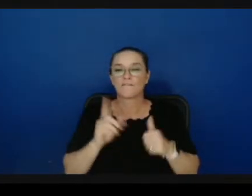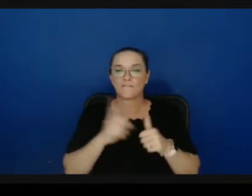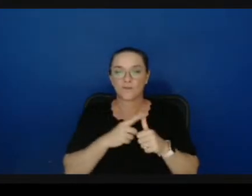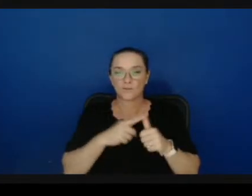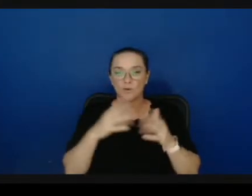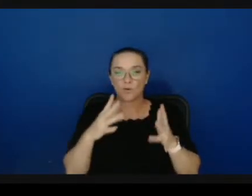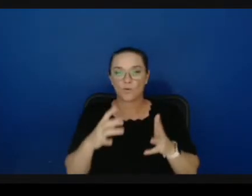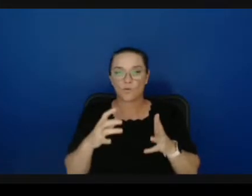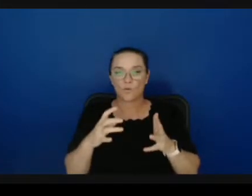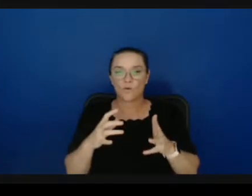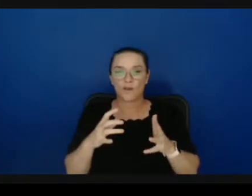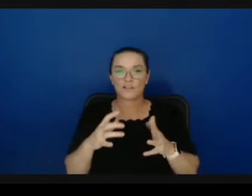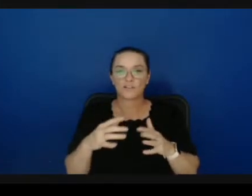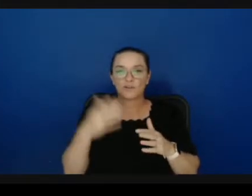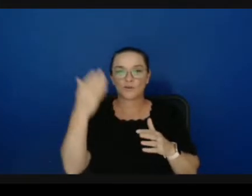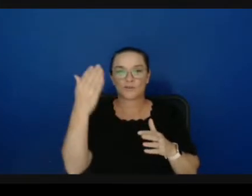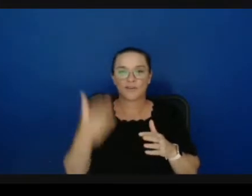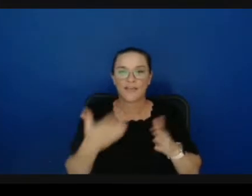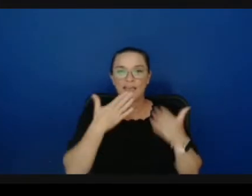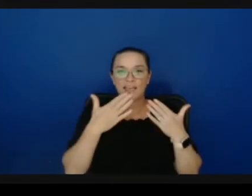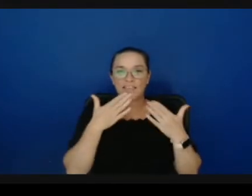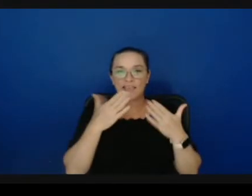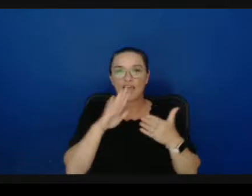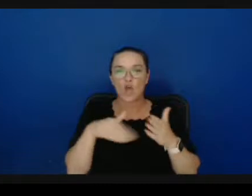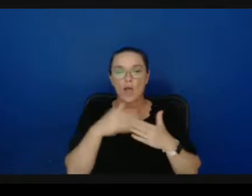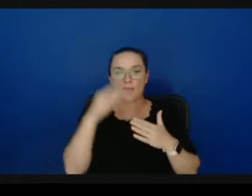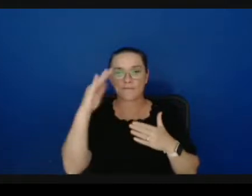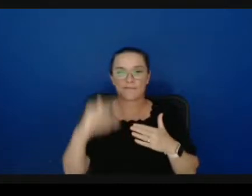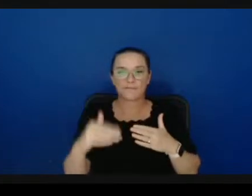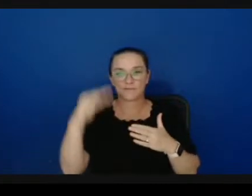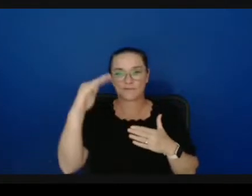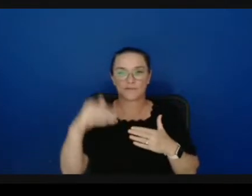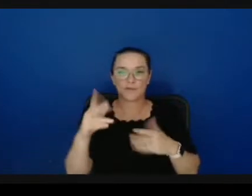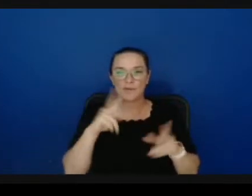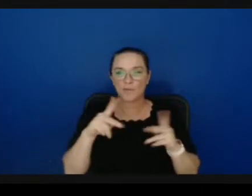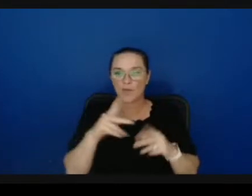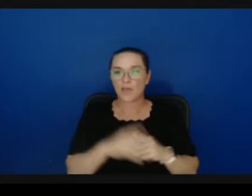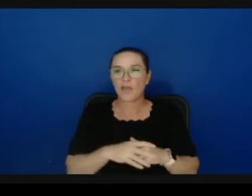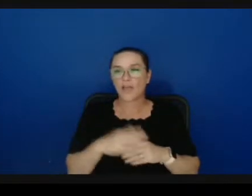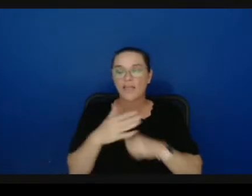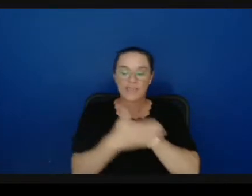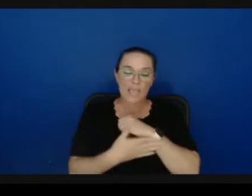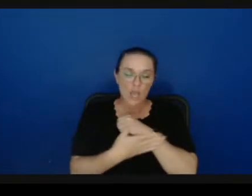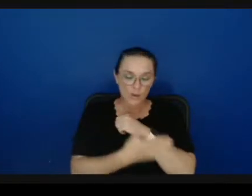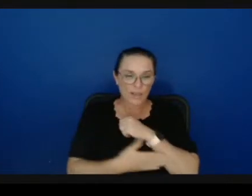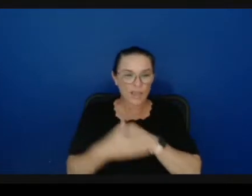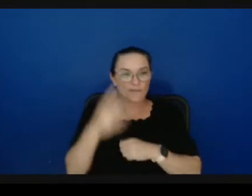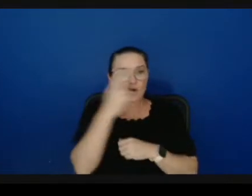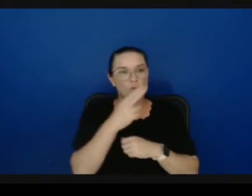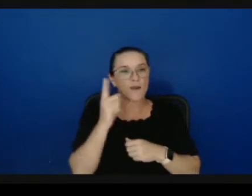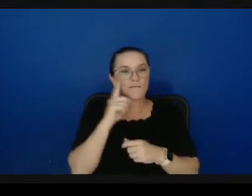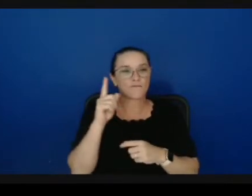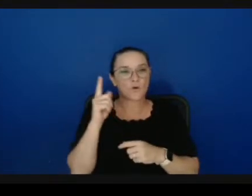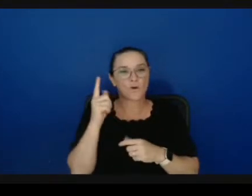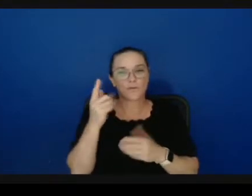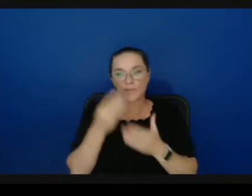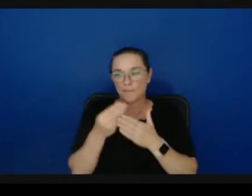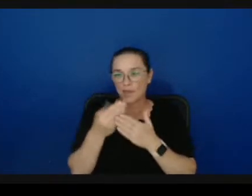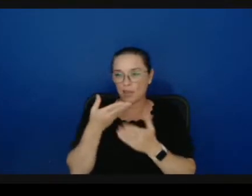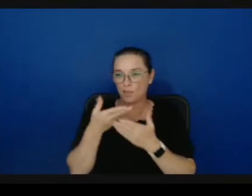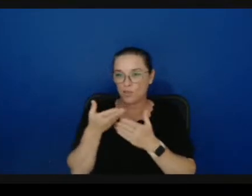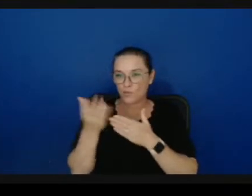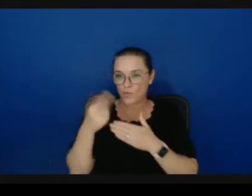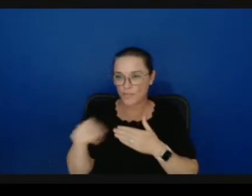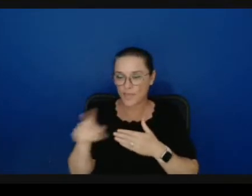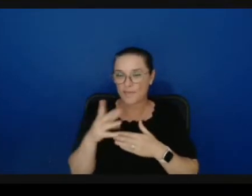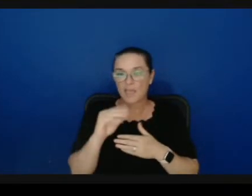thank Kilauea Recovery Grant and Puna Strong County of Hawaii for the grants that we get through them. Keep us going, and